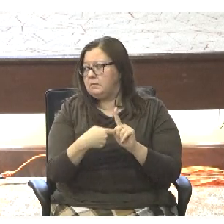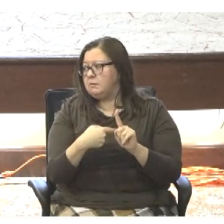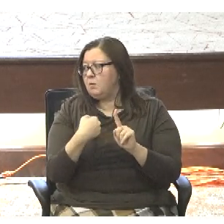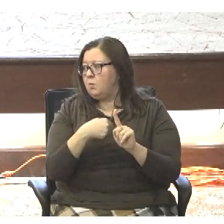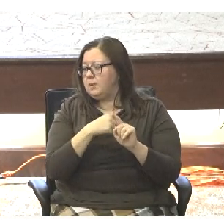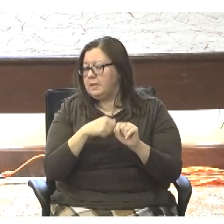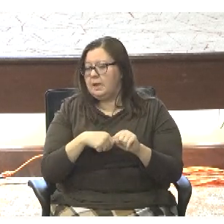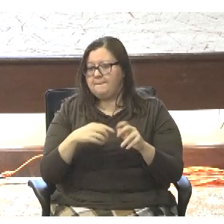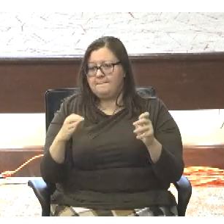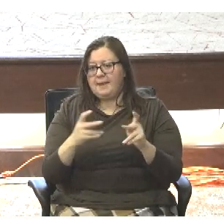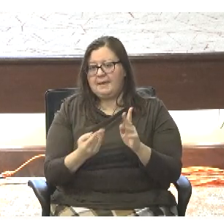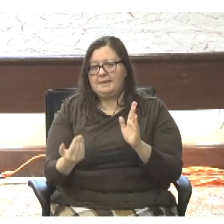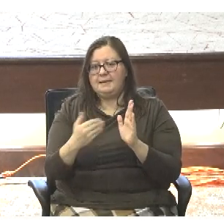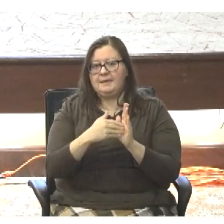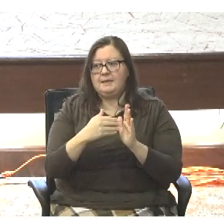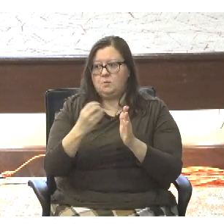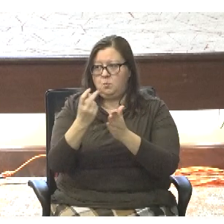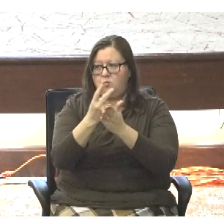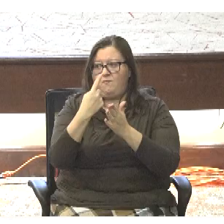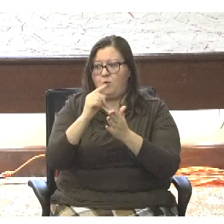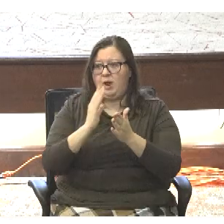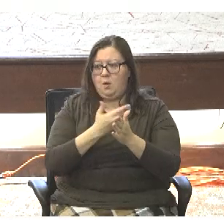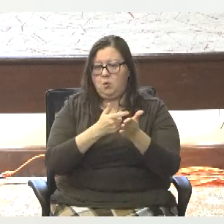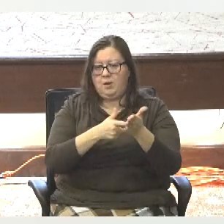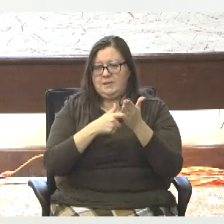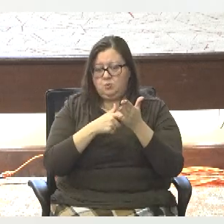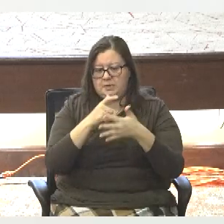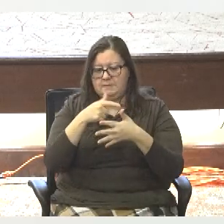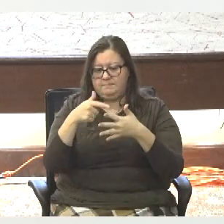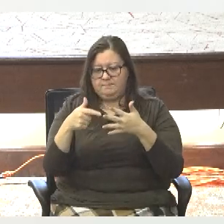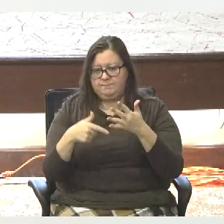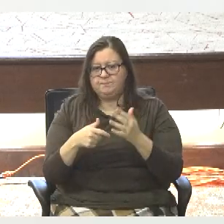able to come back and get approval for the criteria.